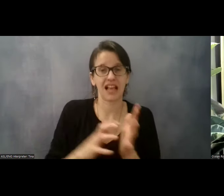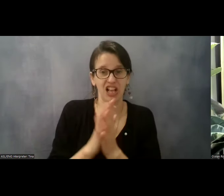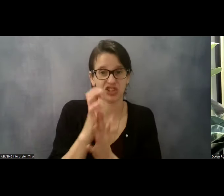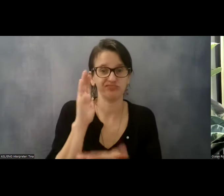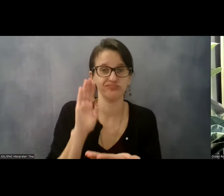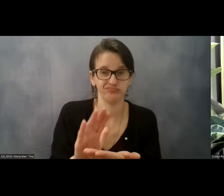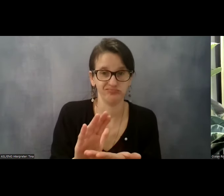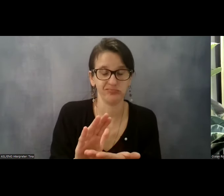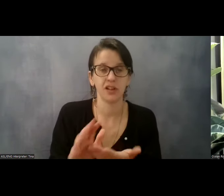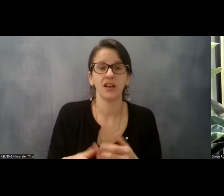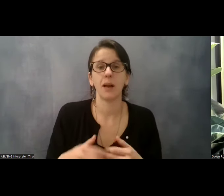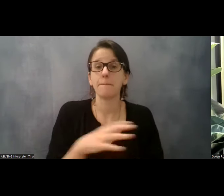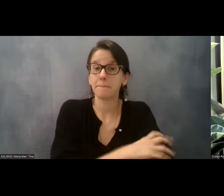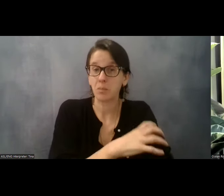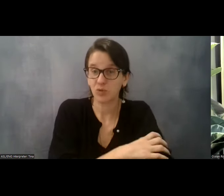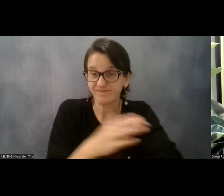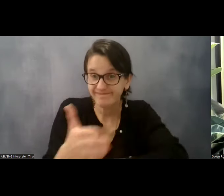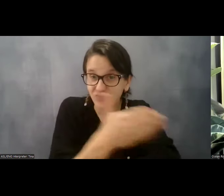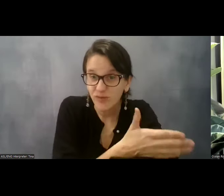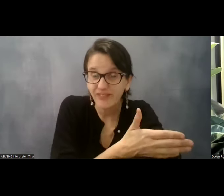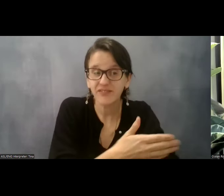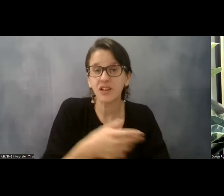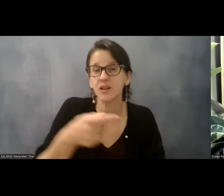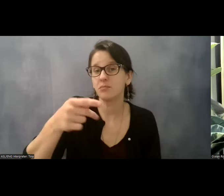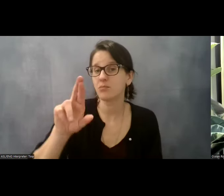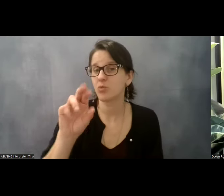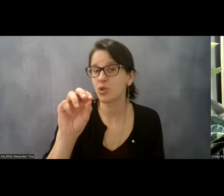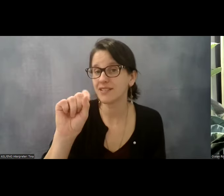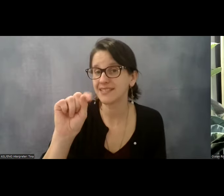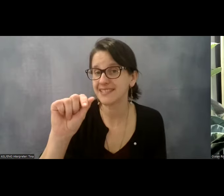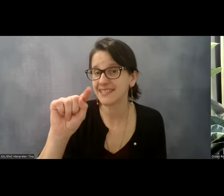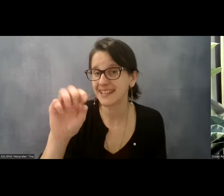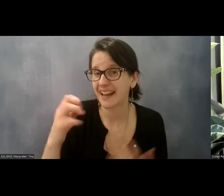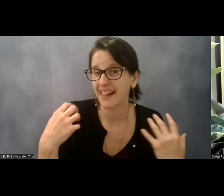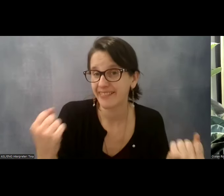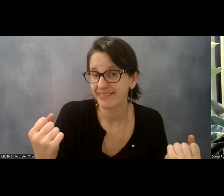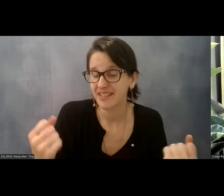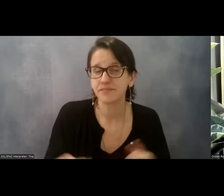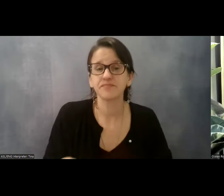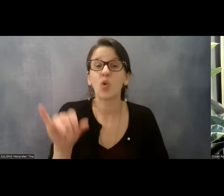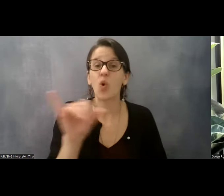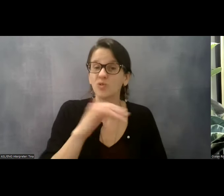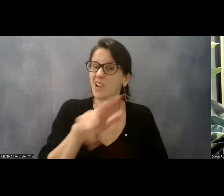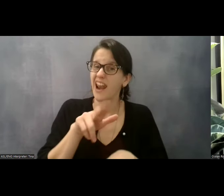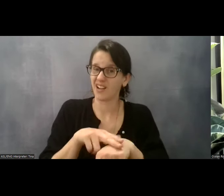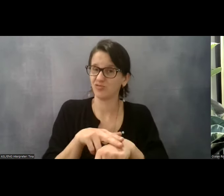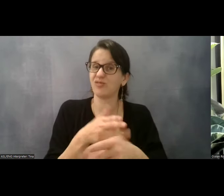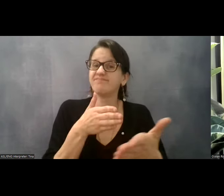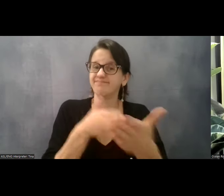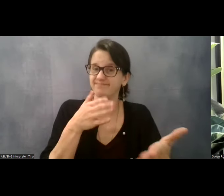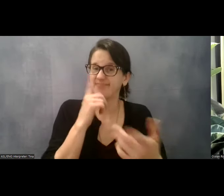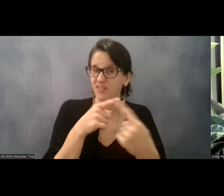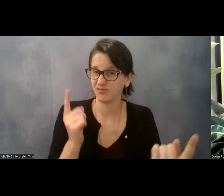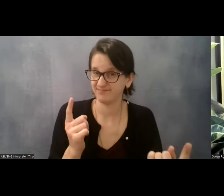promoting prostate health. It's also a natural antihistamine. And then don't forget about other flavonoids